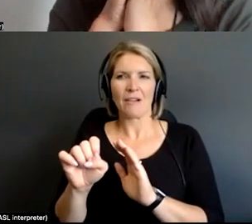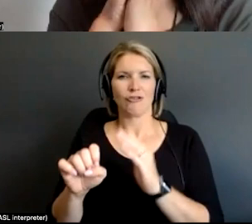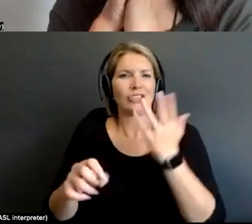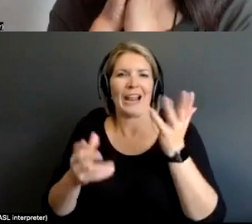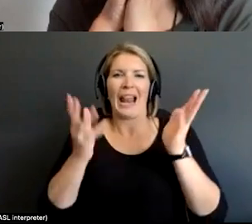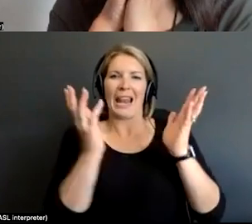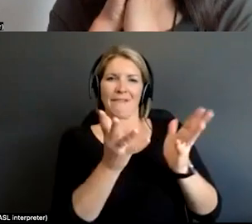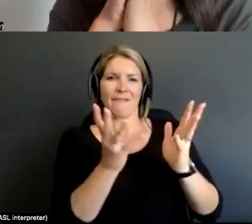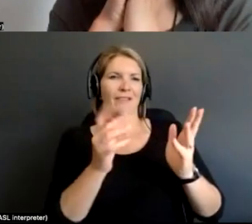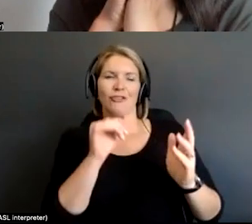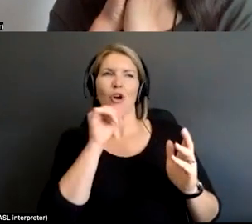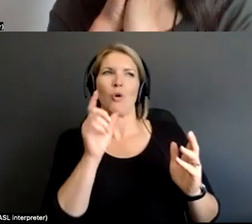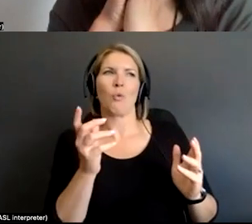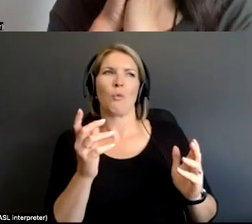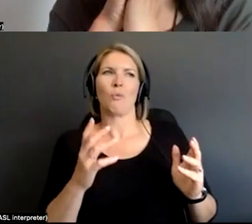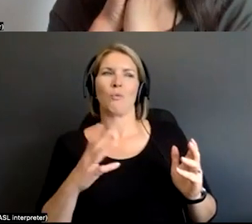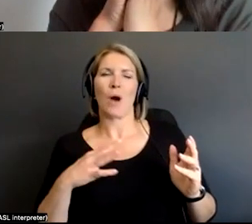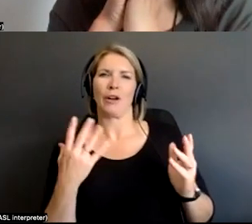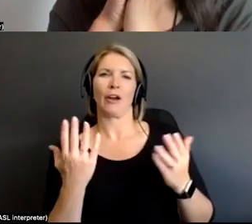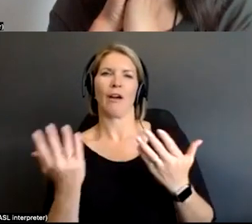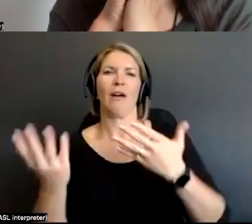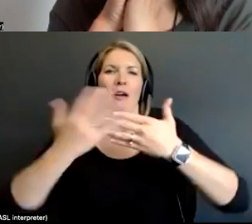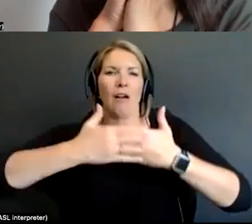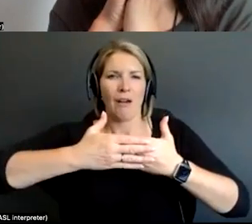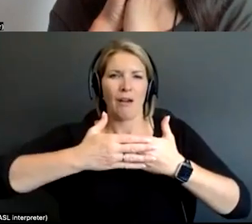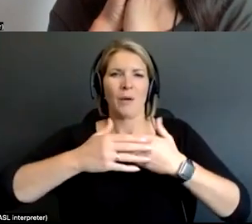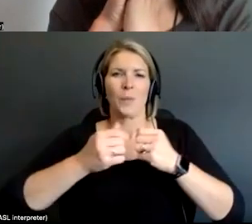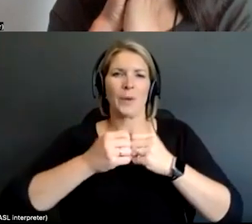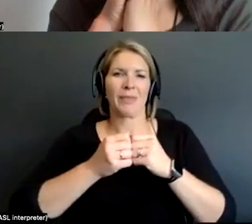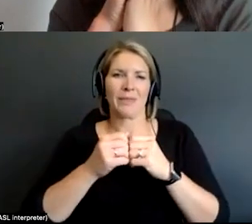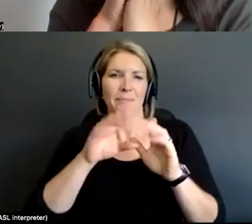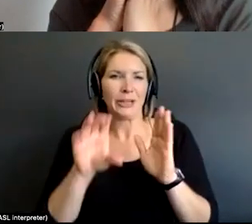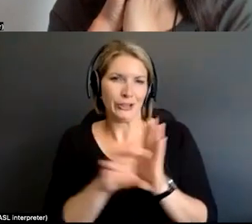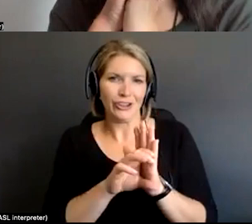cover it up with something or have it compete with photography or illustration.